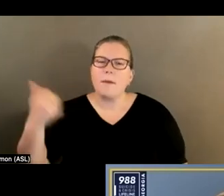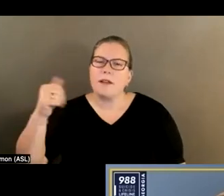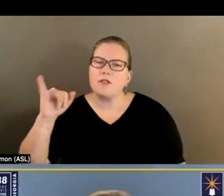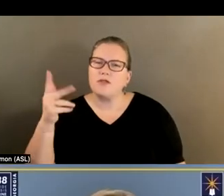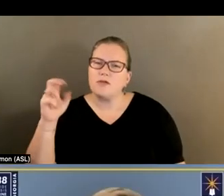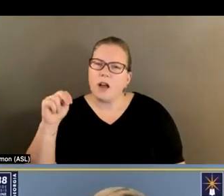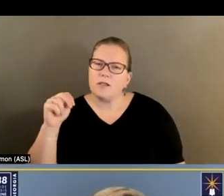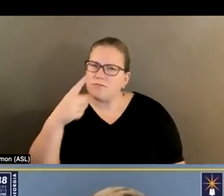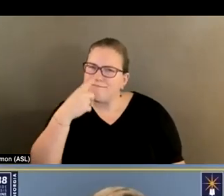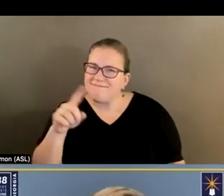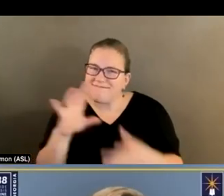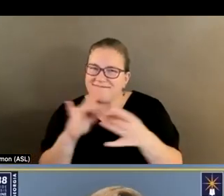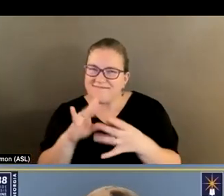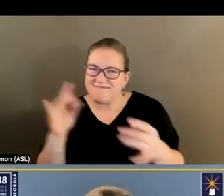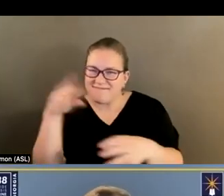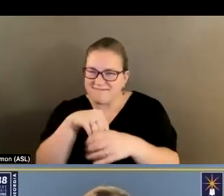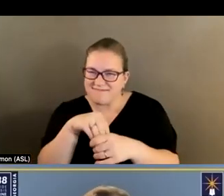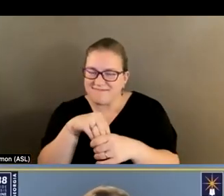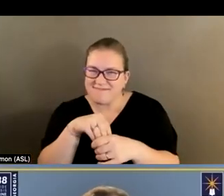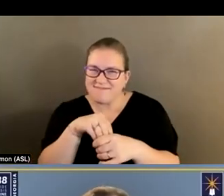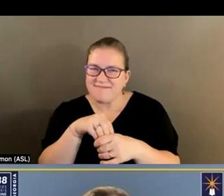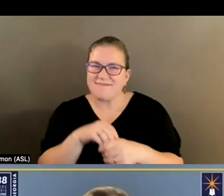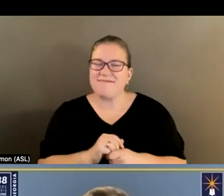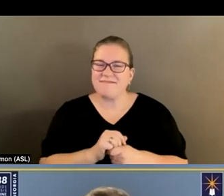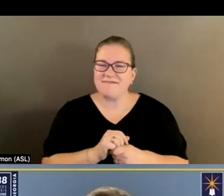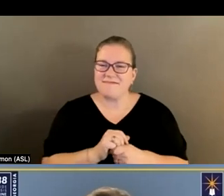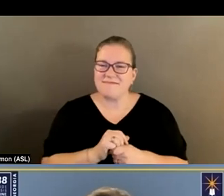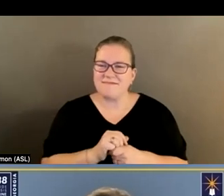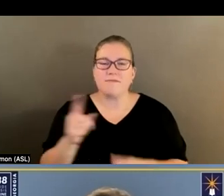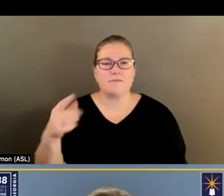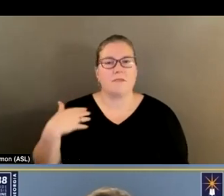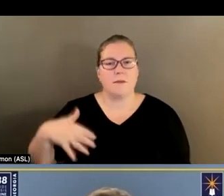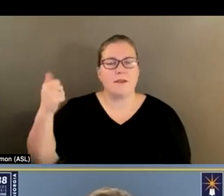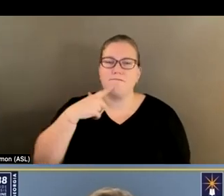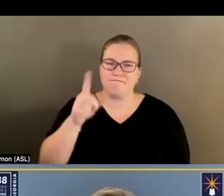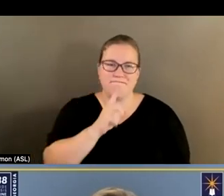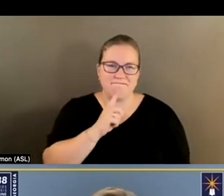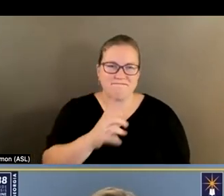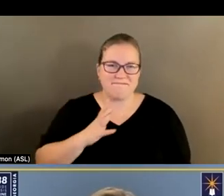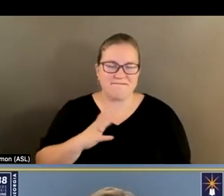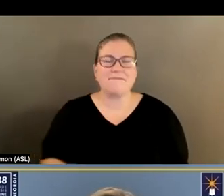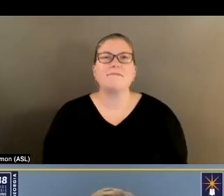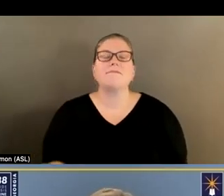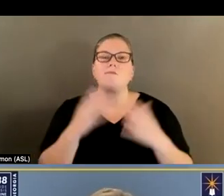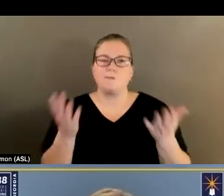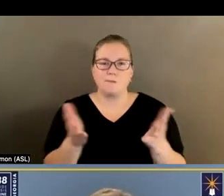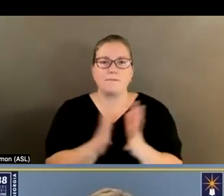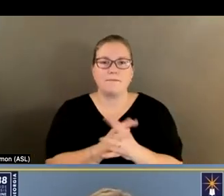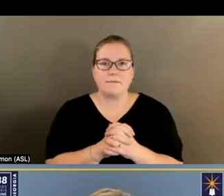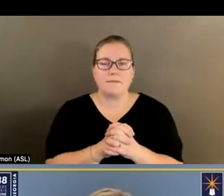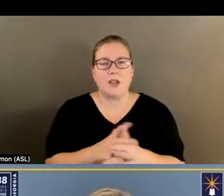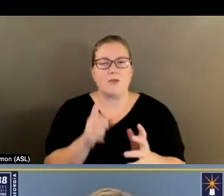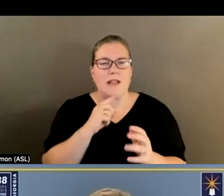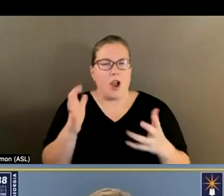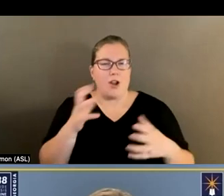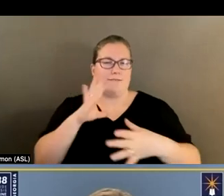something that you would like to kind of step in and speak to for a moment? Sure, that's fine. So I pretty much said a little